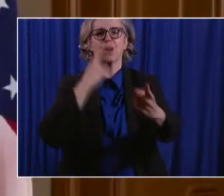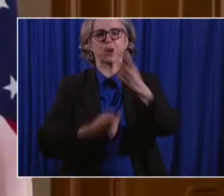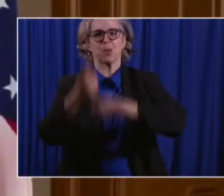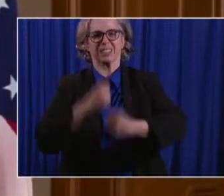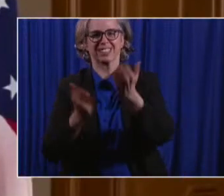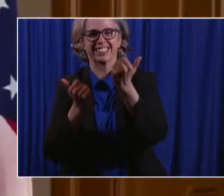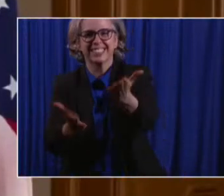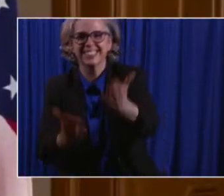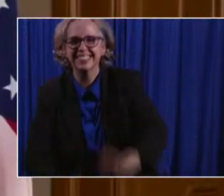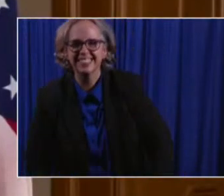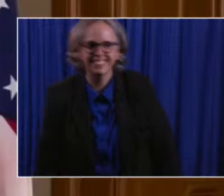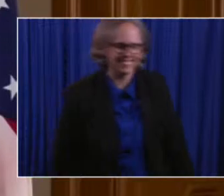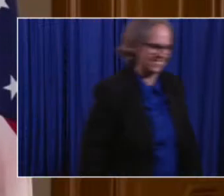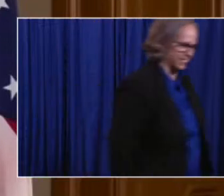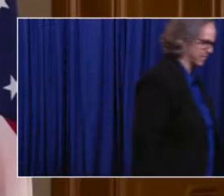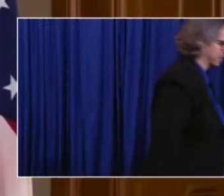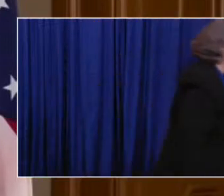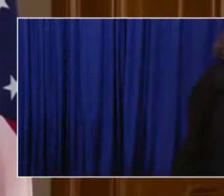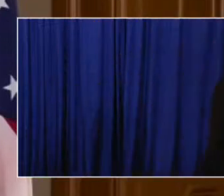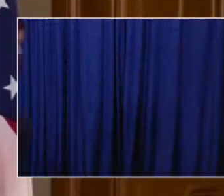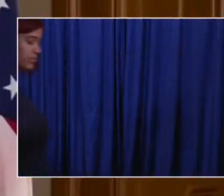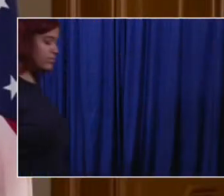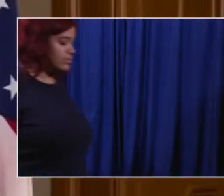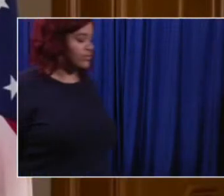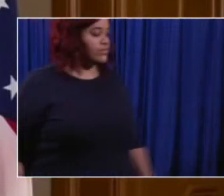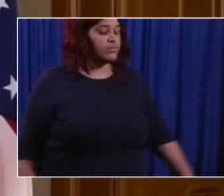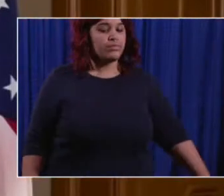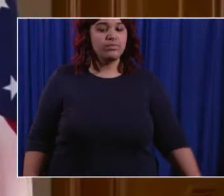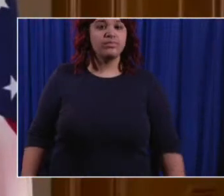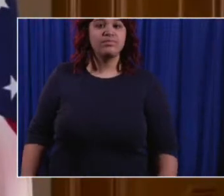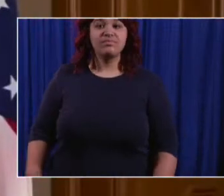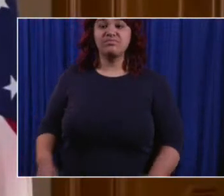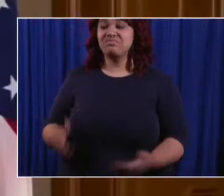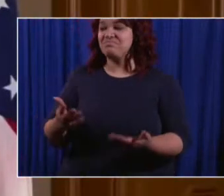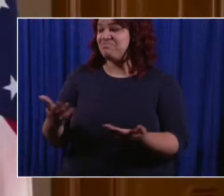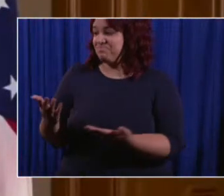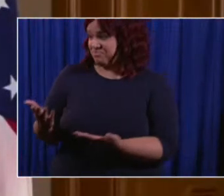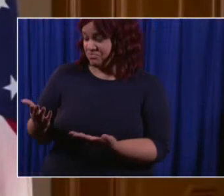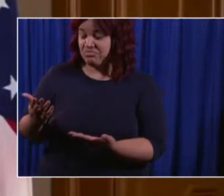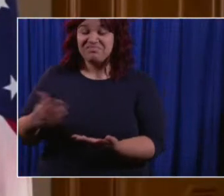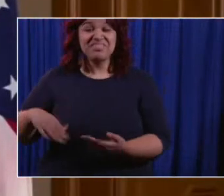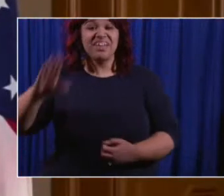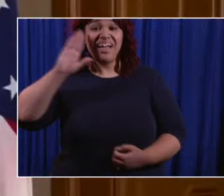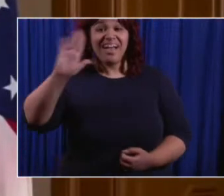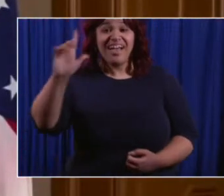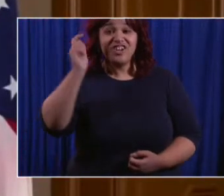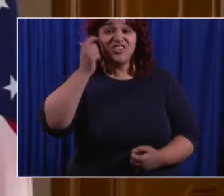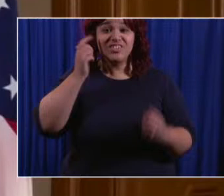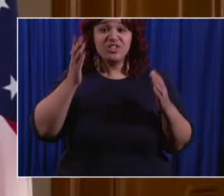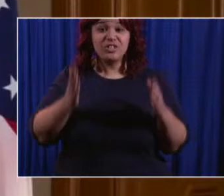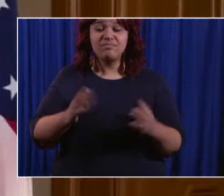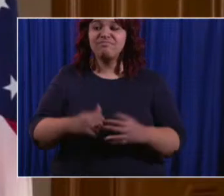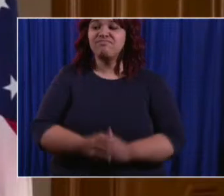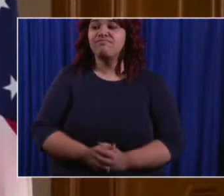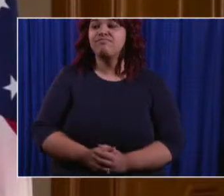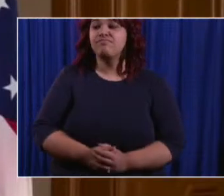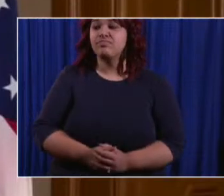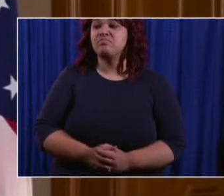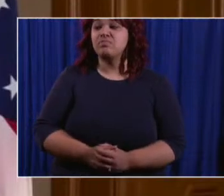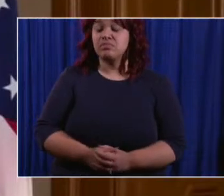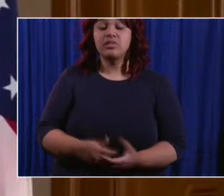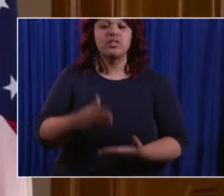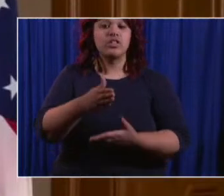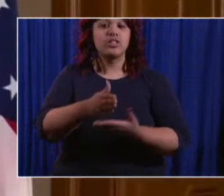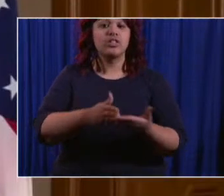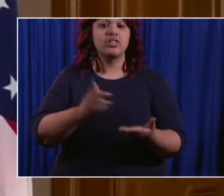question today is from Mike Livingston at Gongor News Service. Hey there, Governor. Mike. Some lawmakers who have voiced